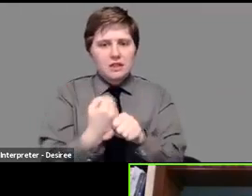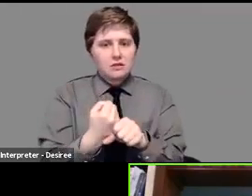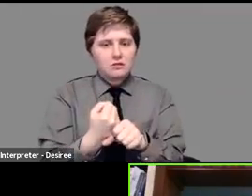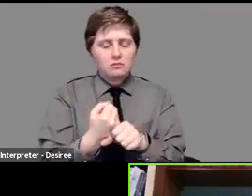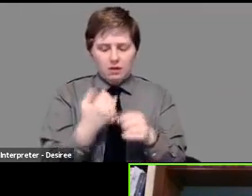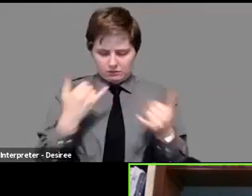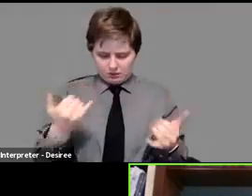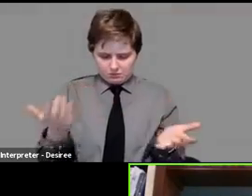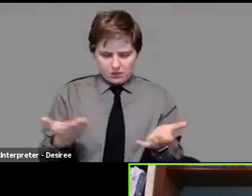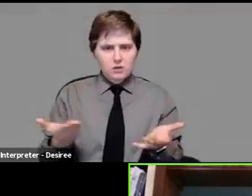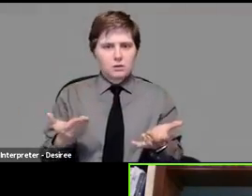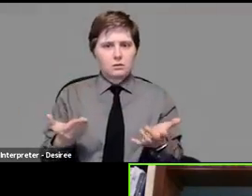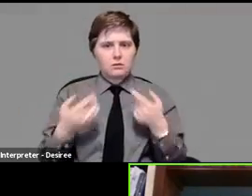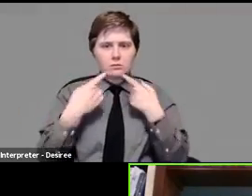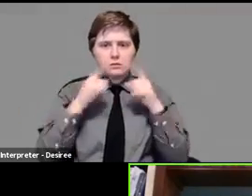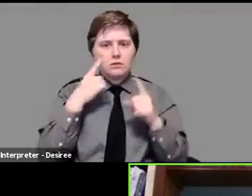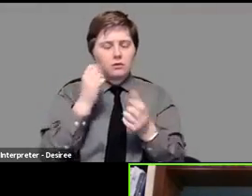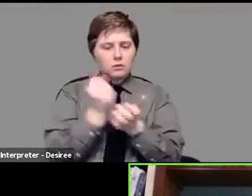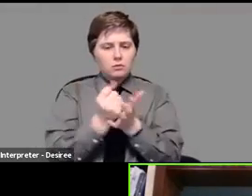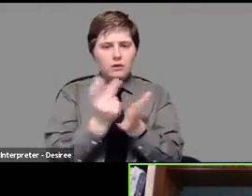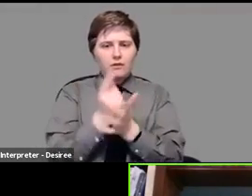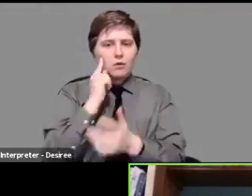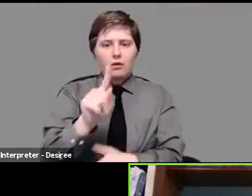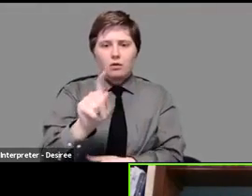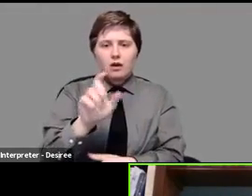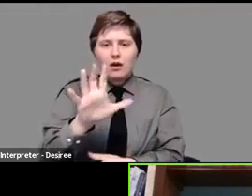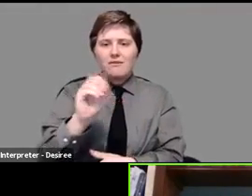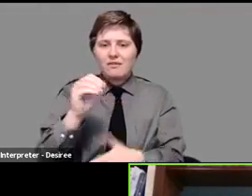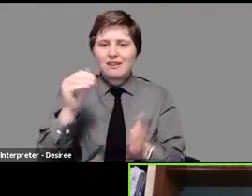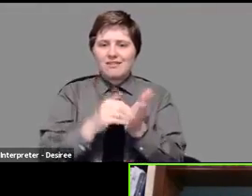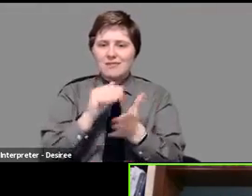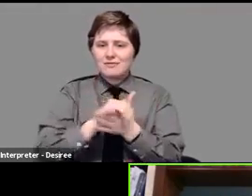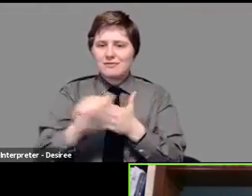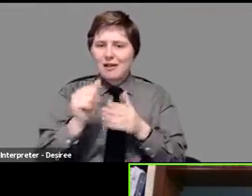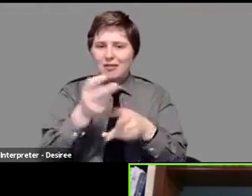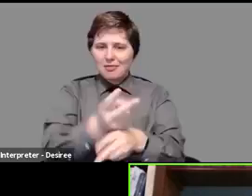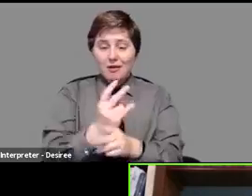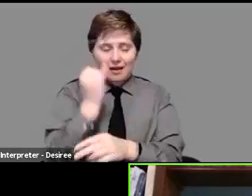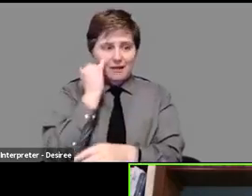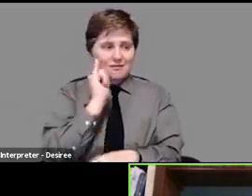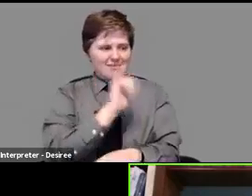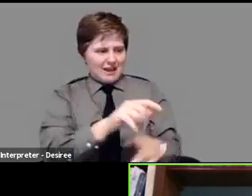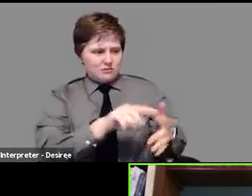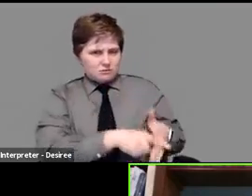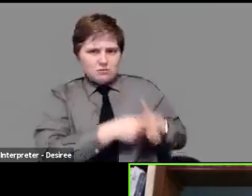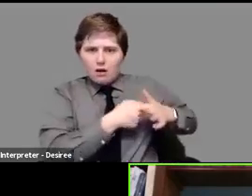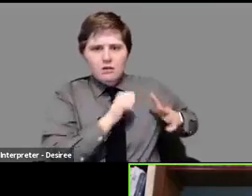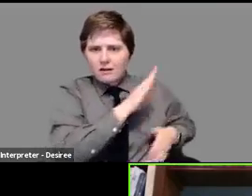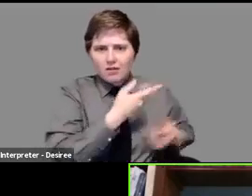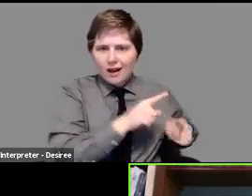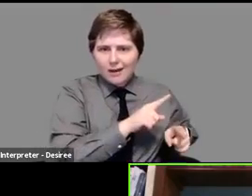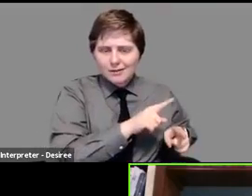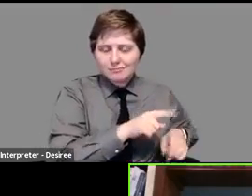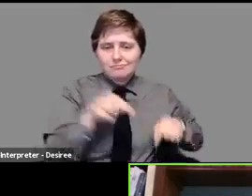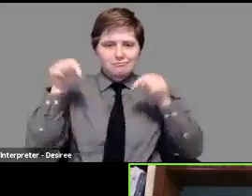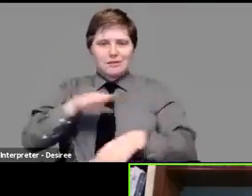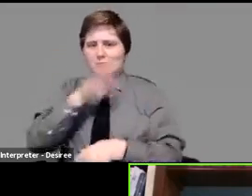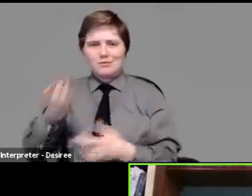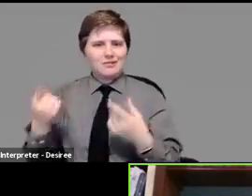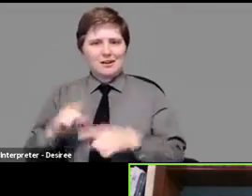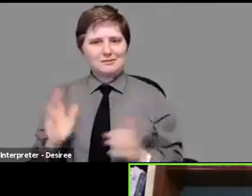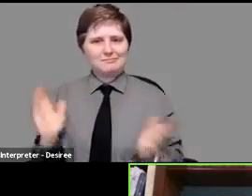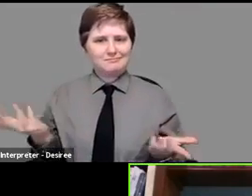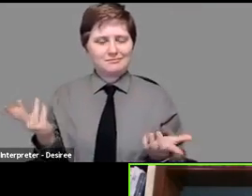And I'm here now to get approved for a $150,000 loan. And if it weren't for that in the beginning, we wouldn't be here. So getting over that fear,